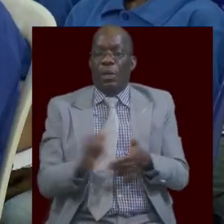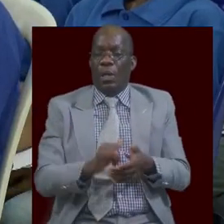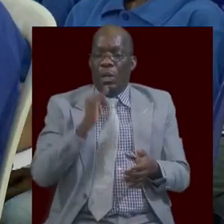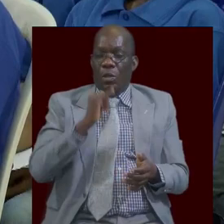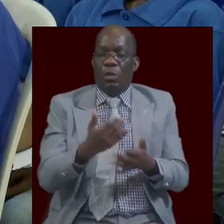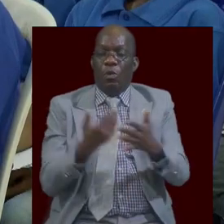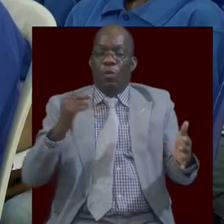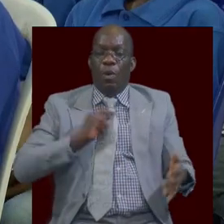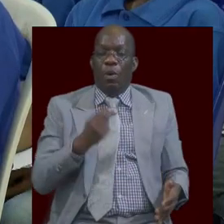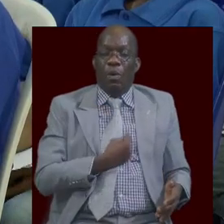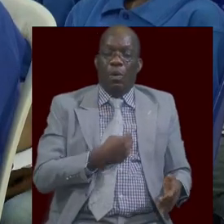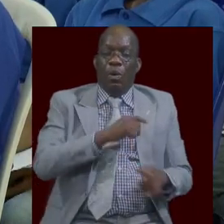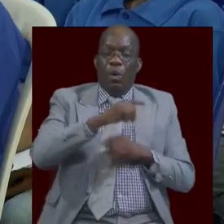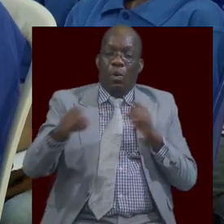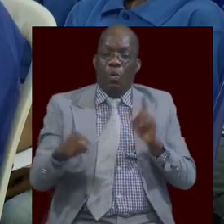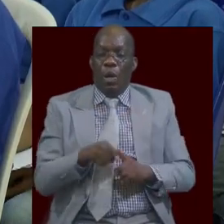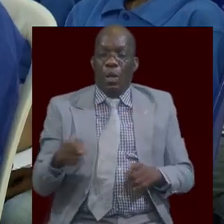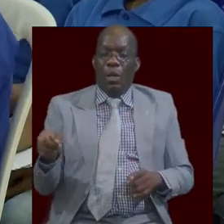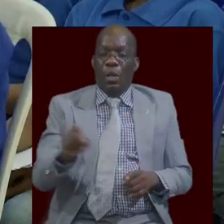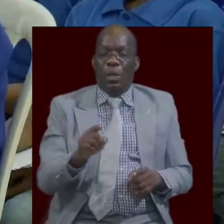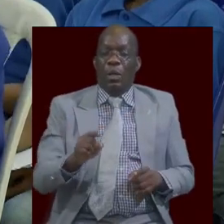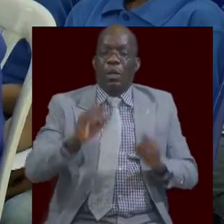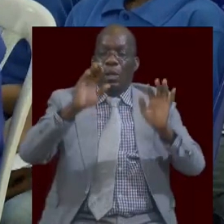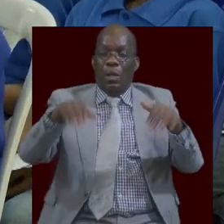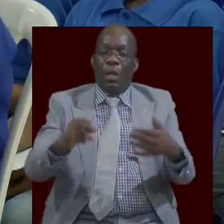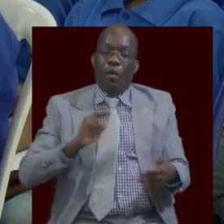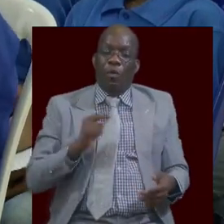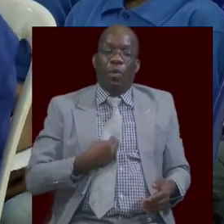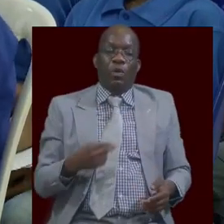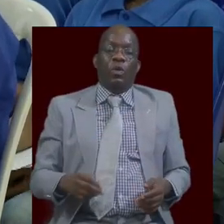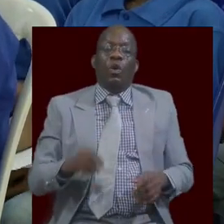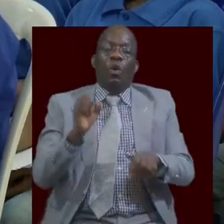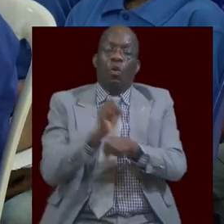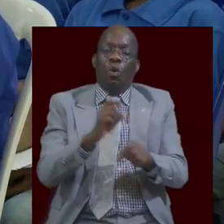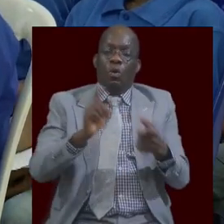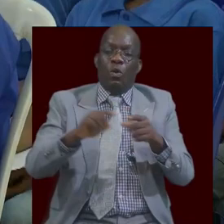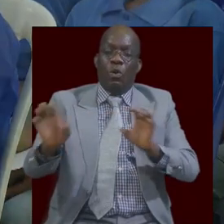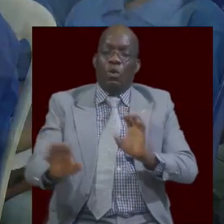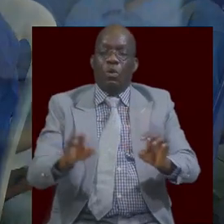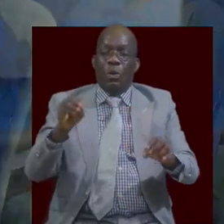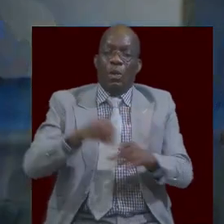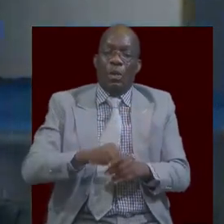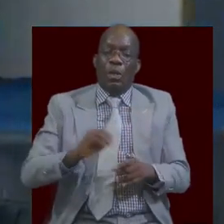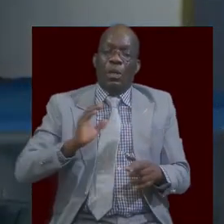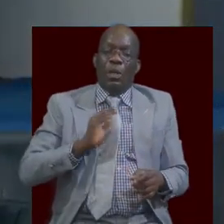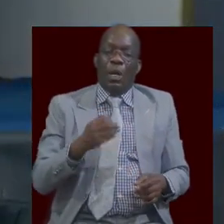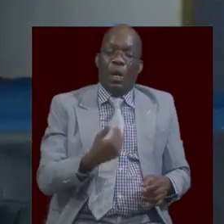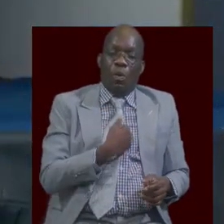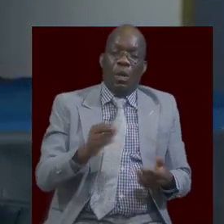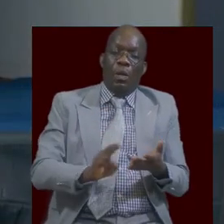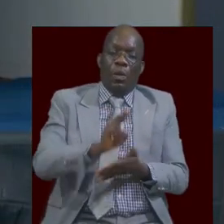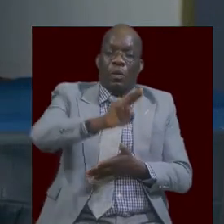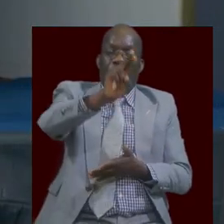they give us research work to deal with in a postgraduate